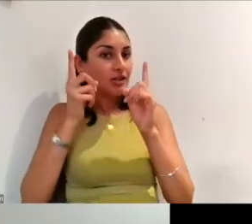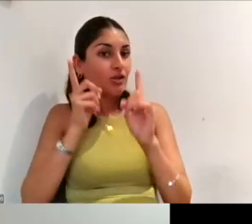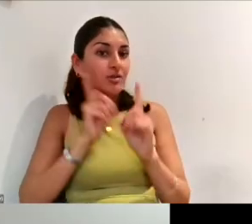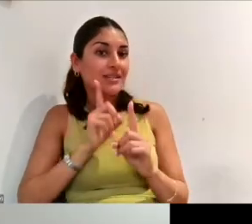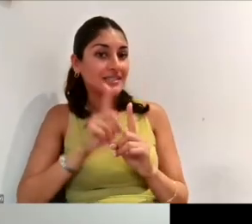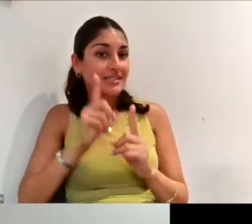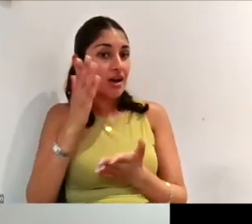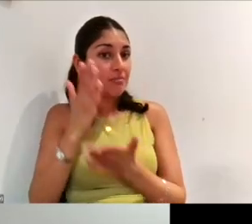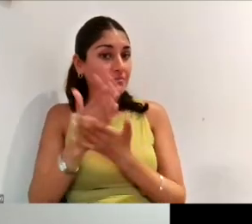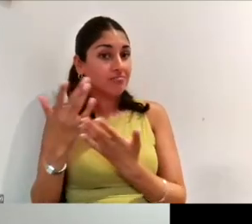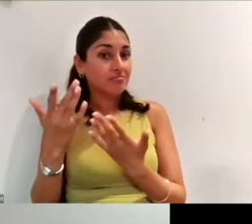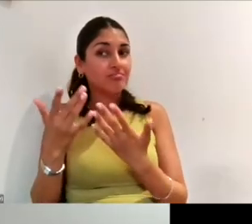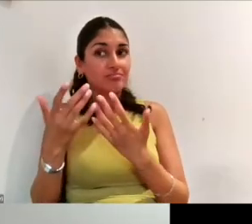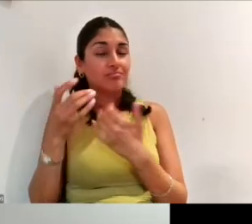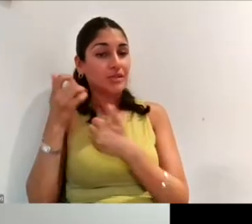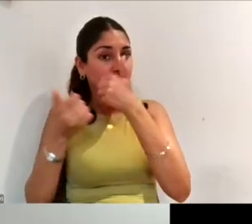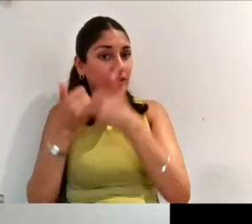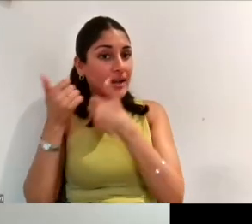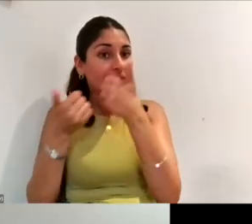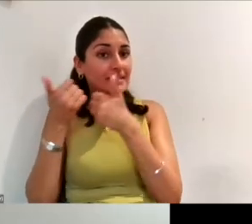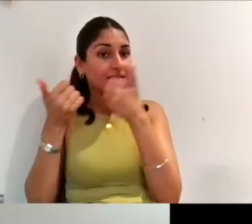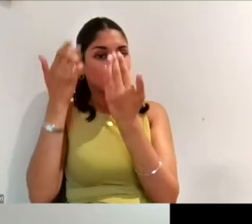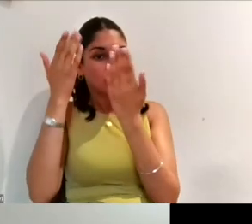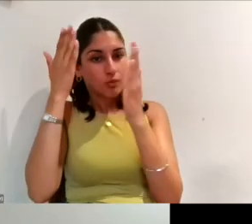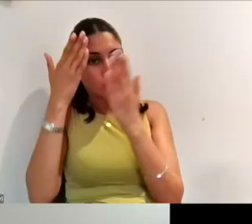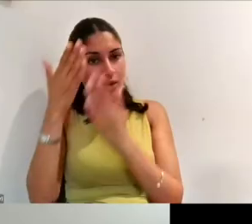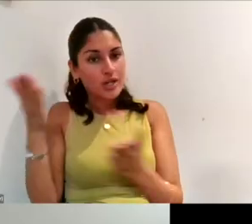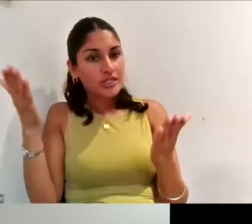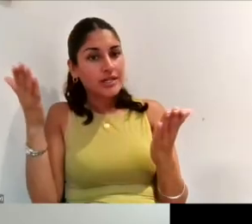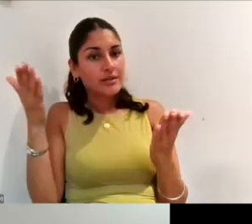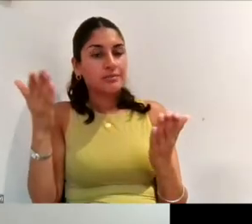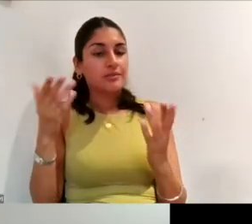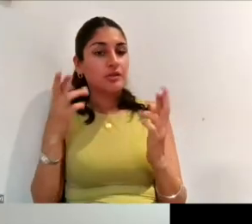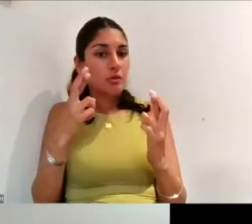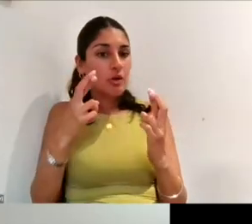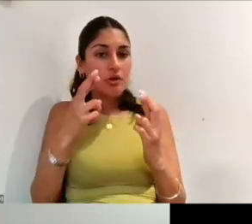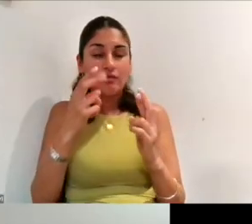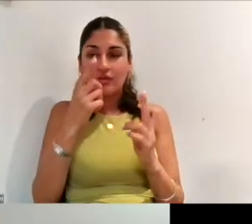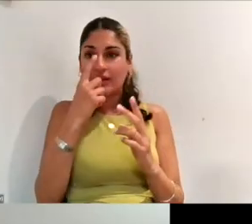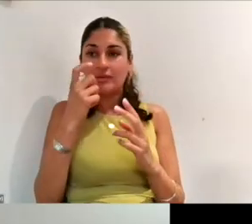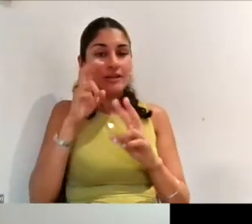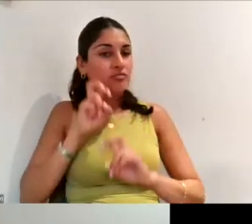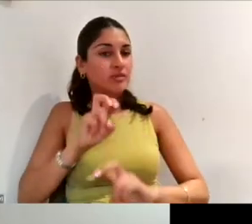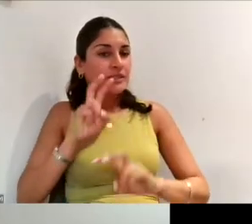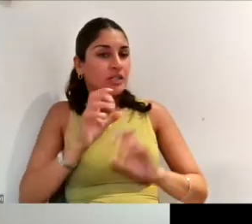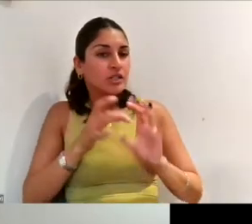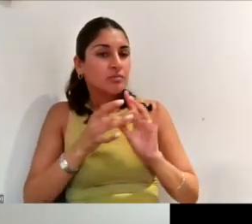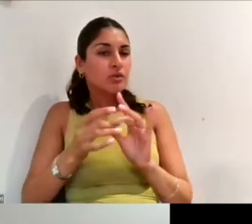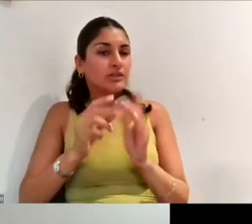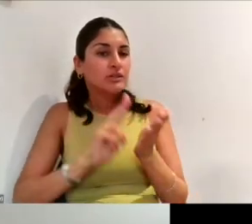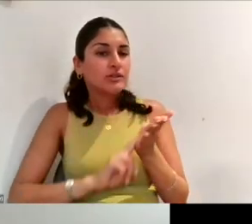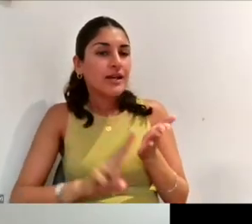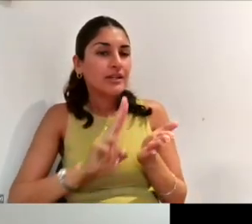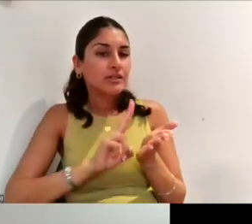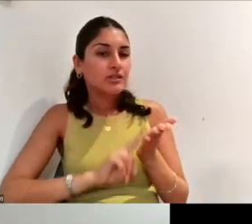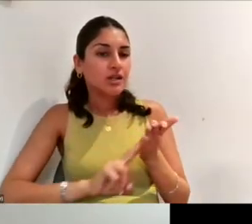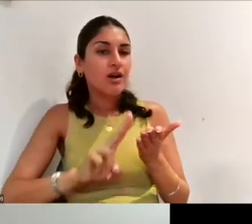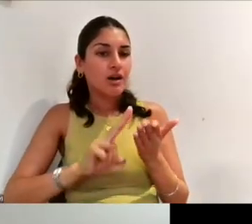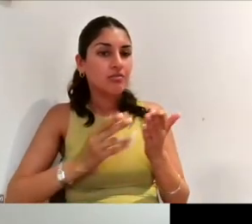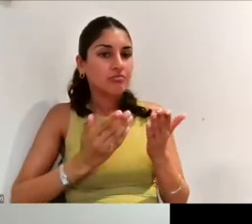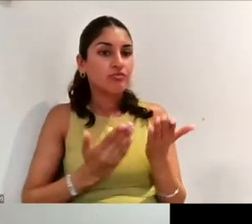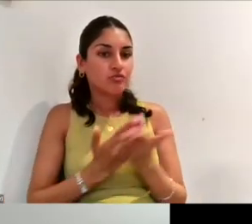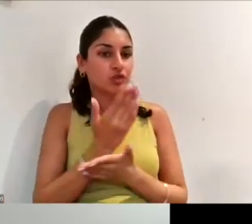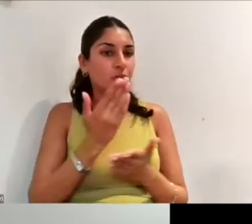well. So yeah, I would love to build more of that in and build more of nature and a connection to nature in as well as it goes